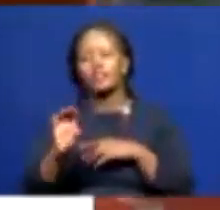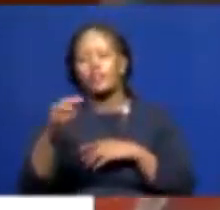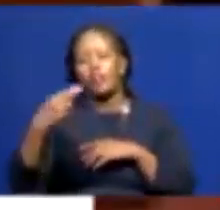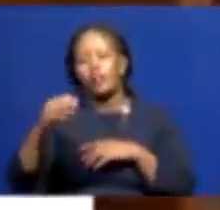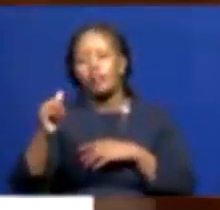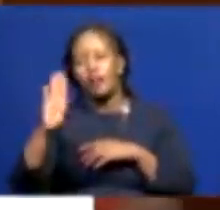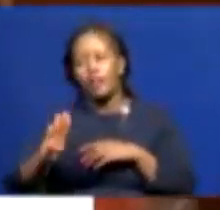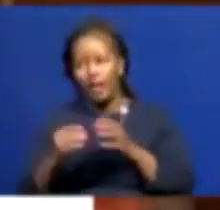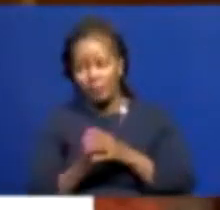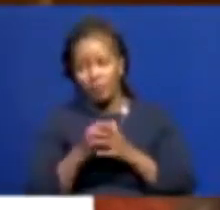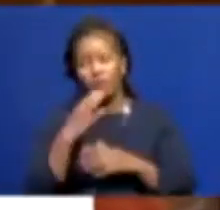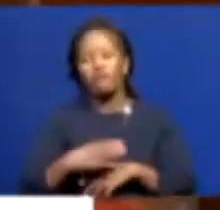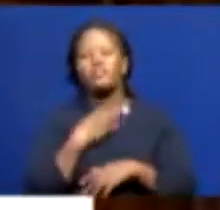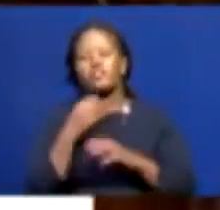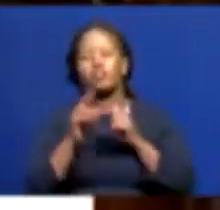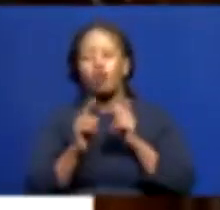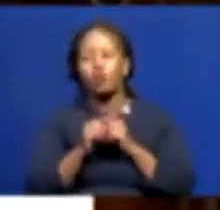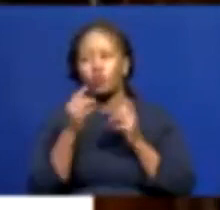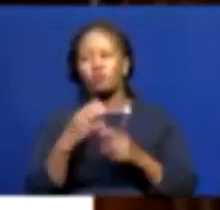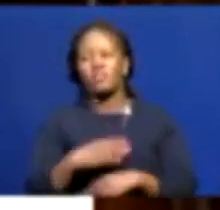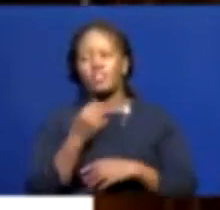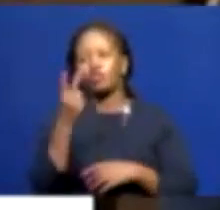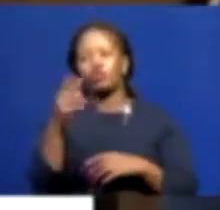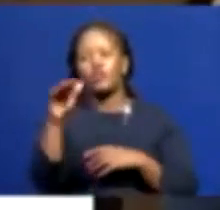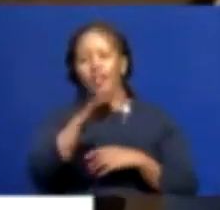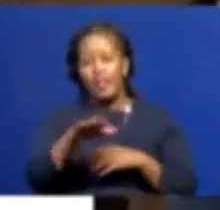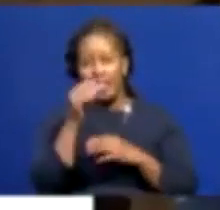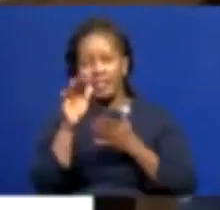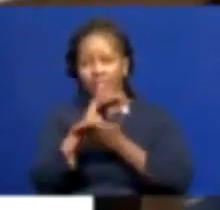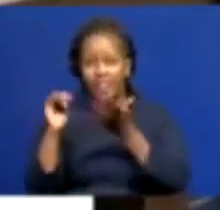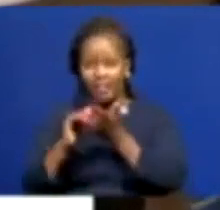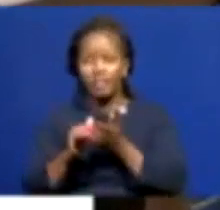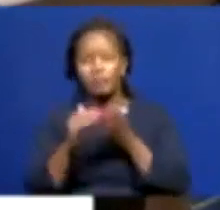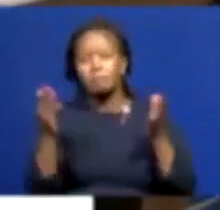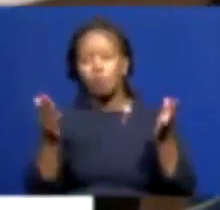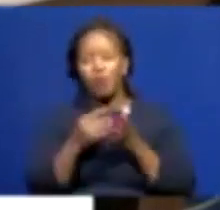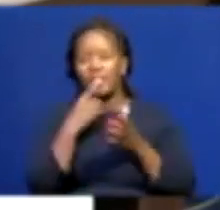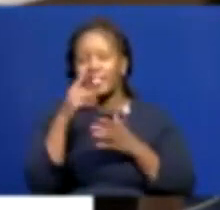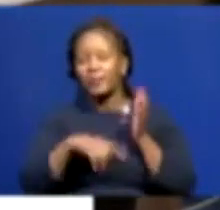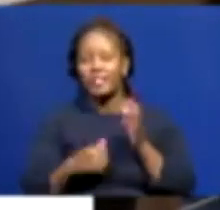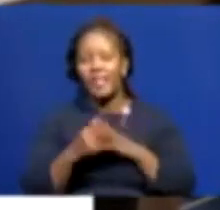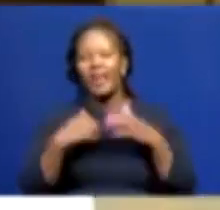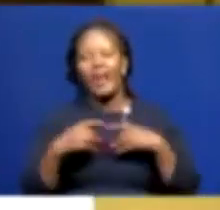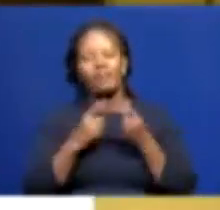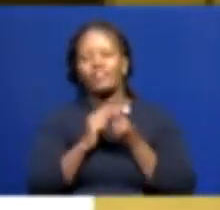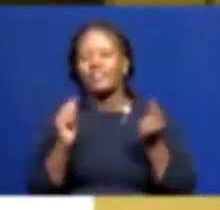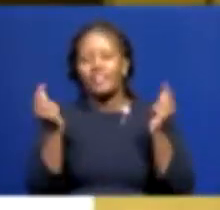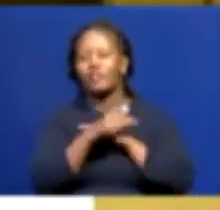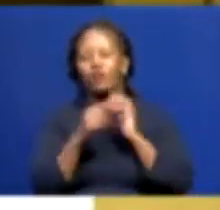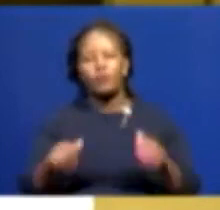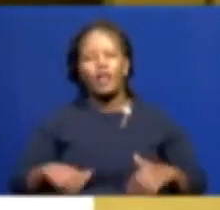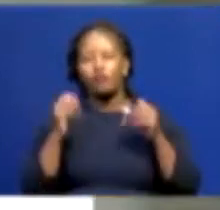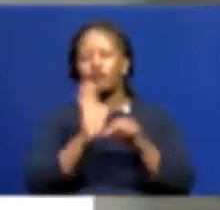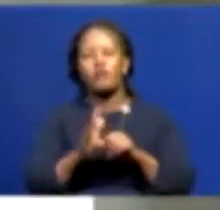visit saw her tour two health villages, Far Izun and Yemin Ordi, which she says have transformed the lives of many youth